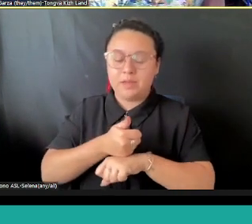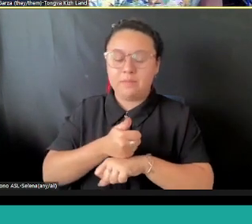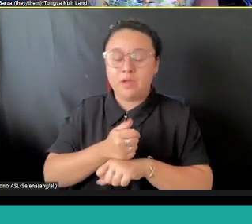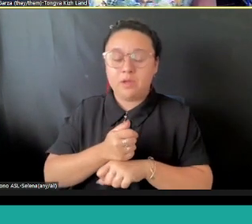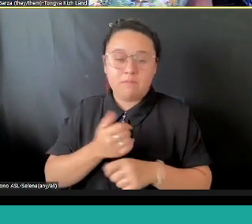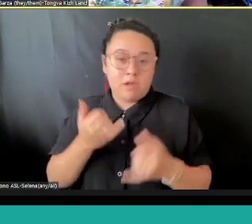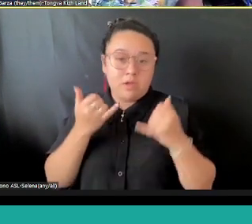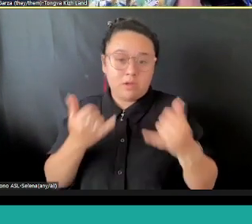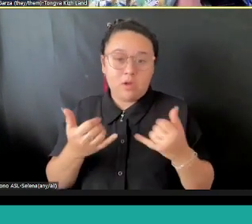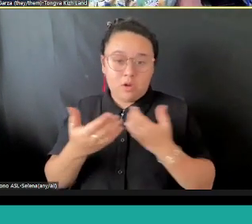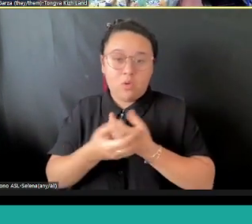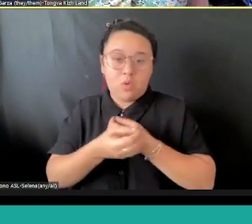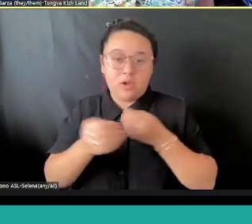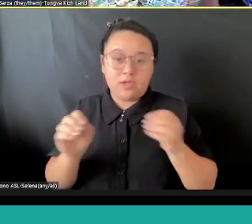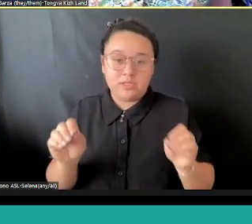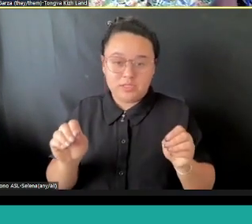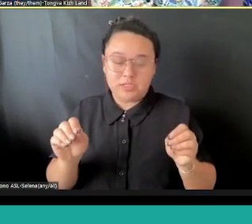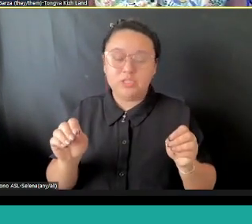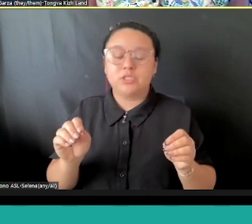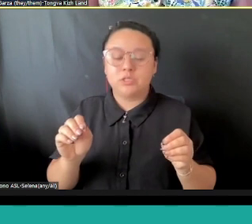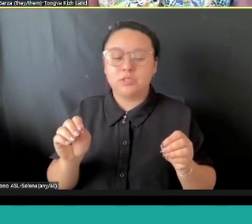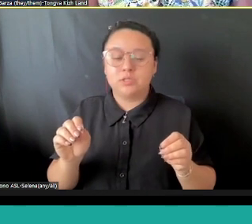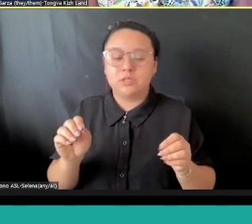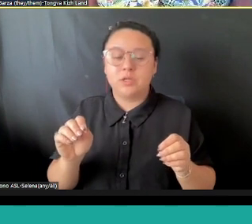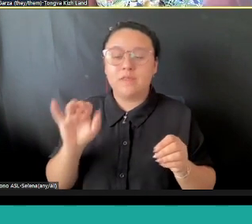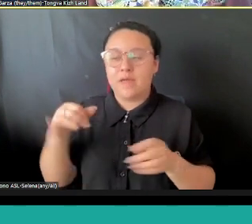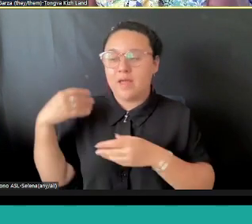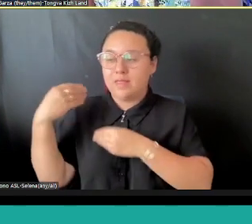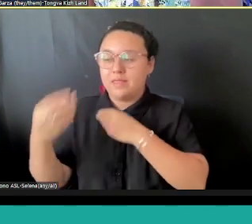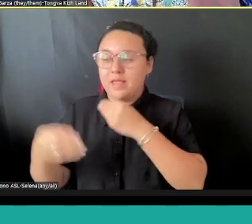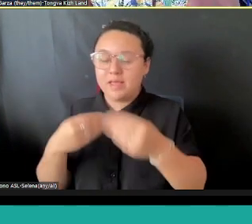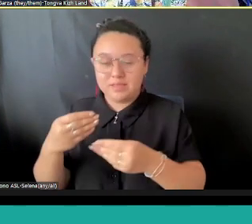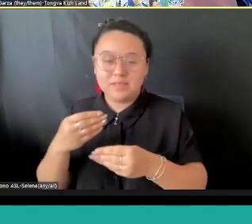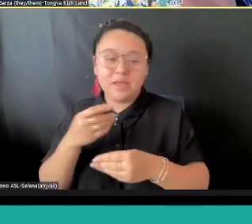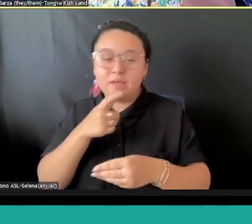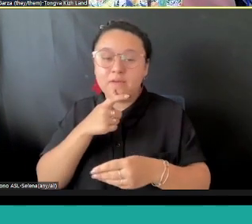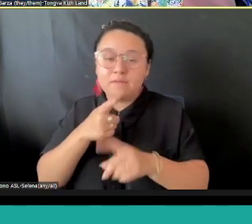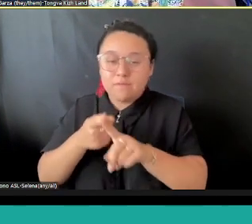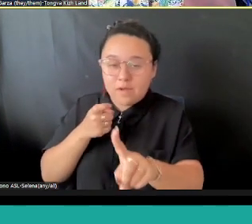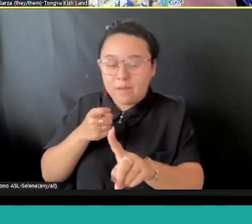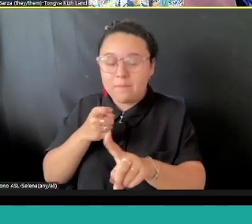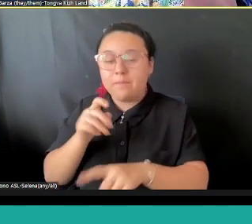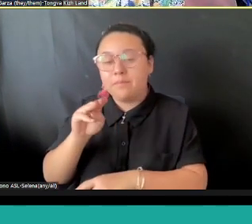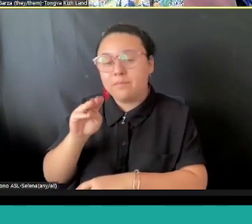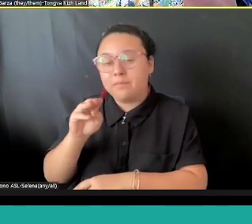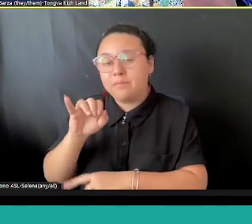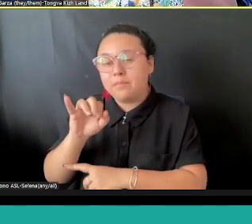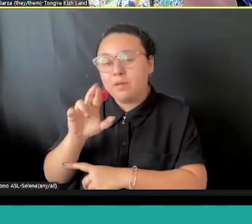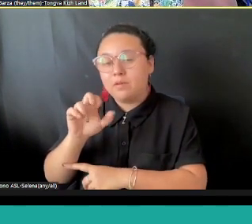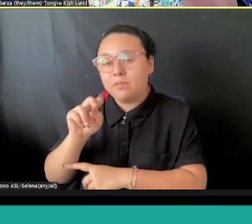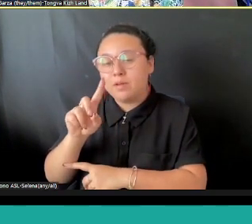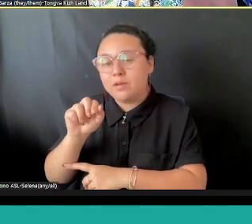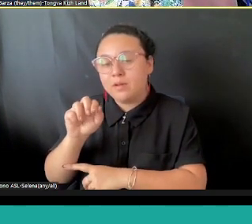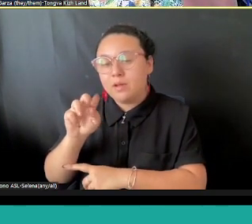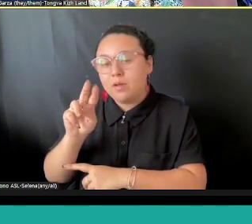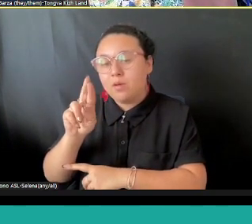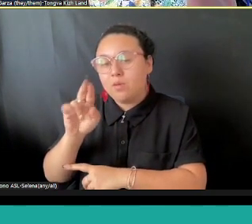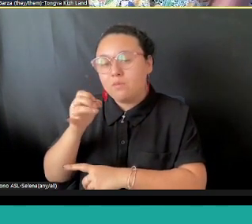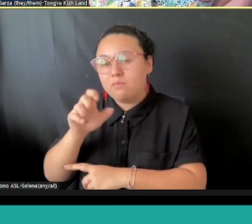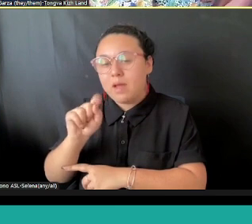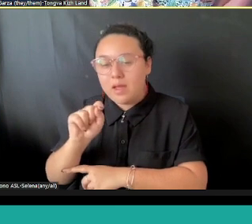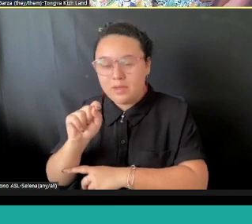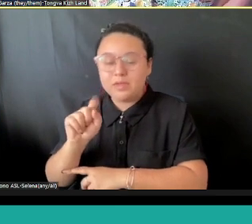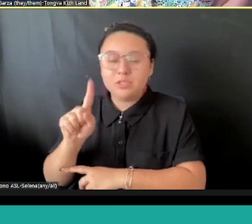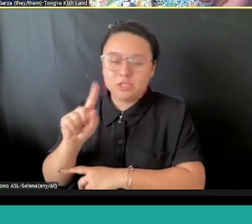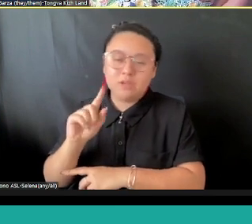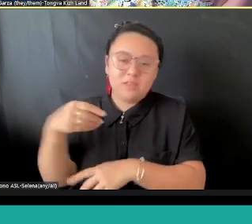that's building off the legacy of the founder there, Miranda Wright. Because, you know, we have so many incredible artists that